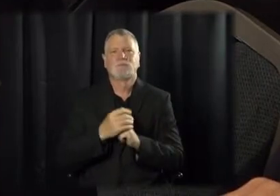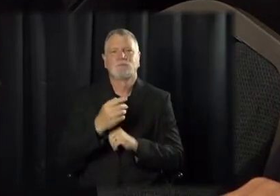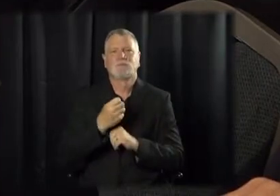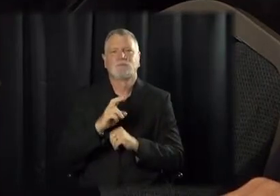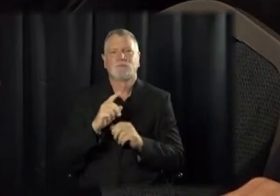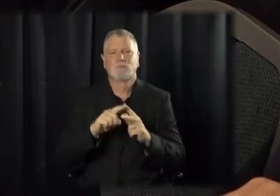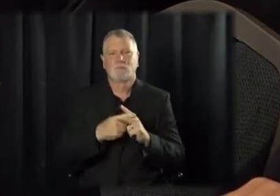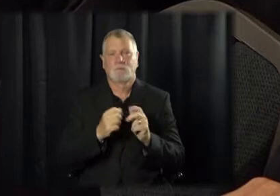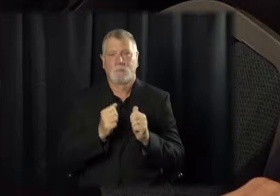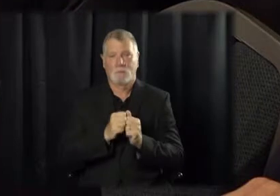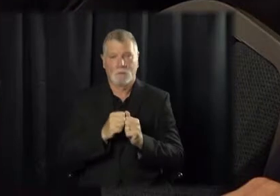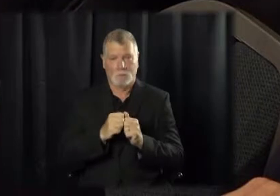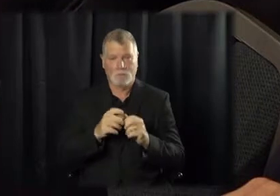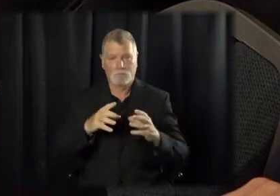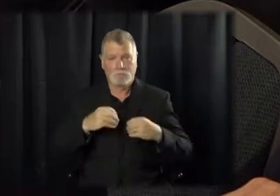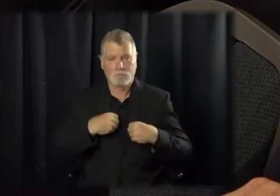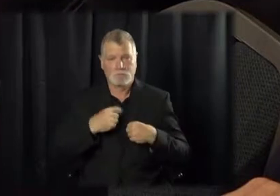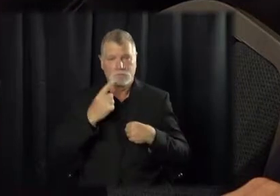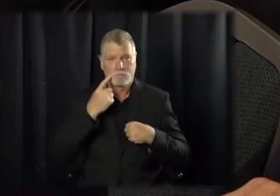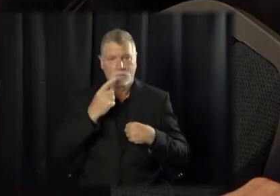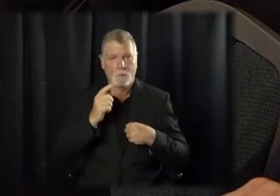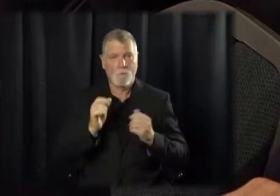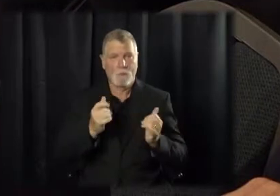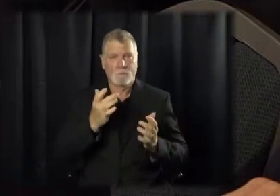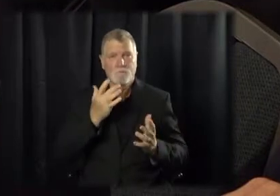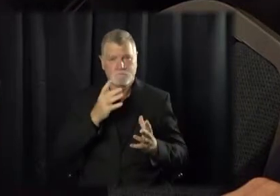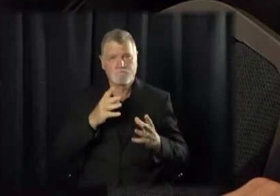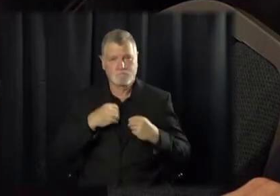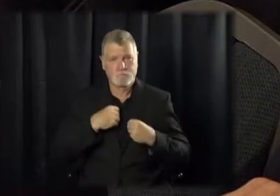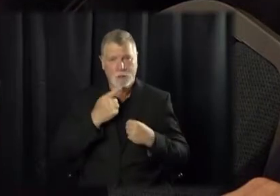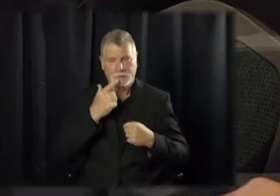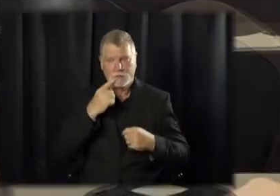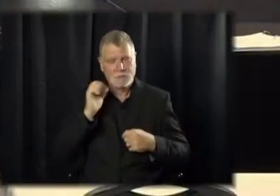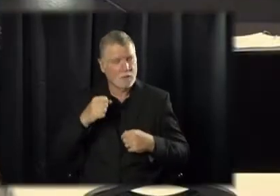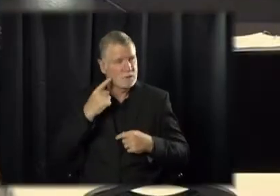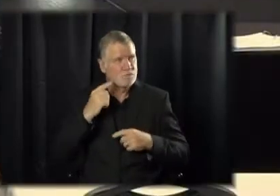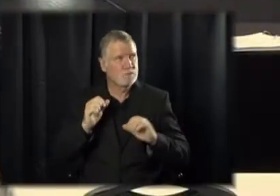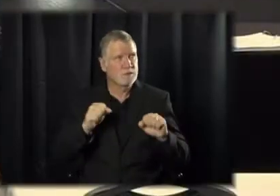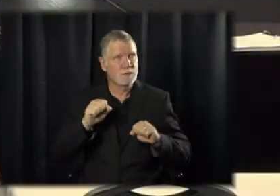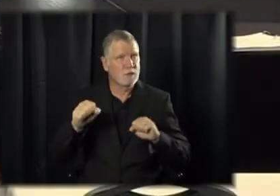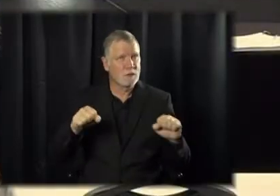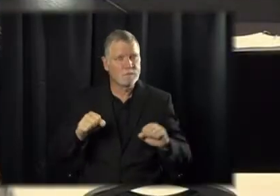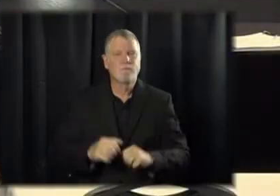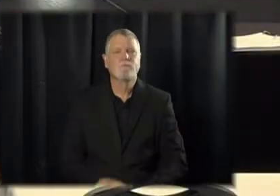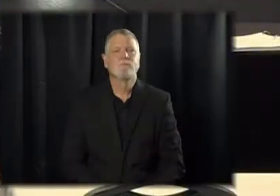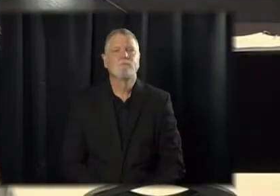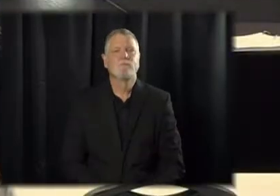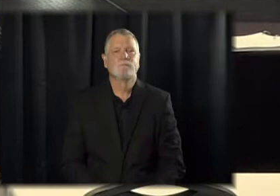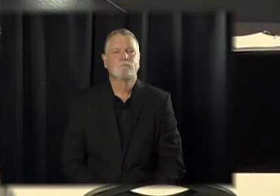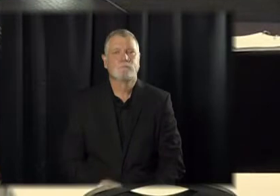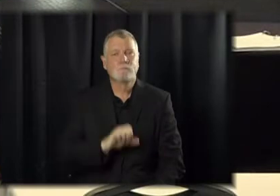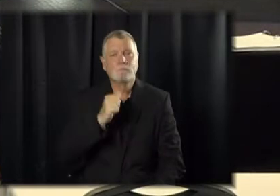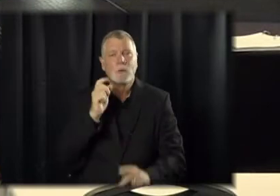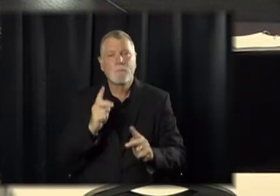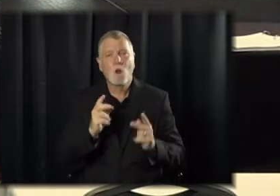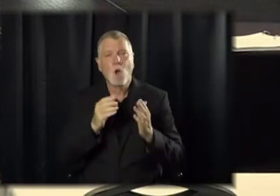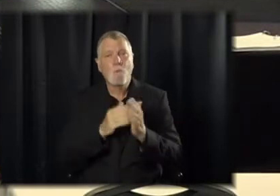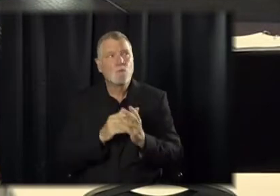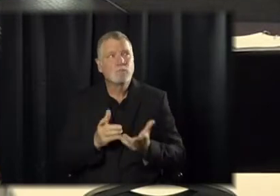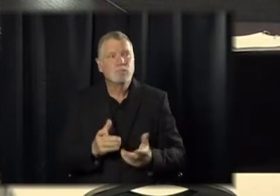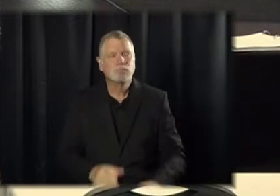let me start with those in favor. Would all in favor please say yes? Yes. Yes. Yes. Any